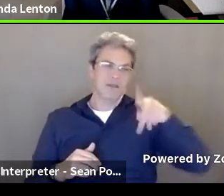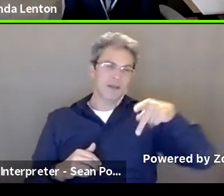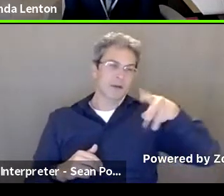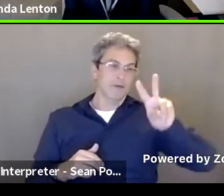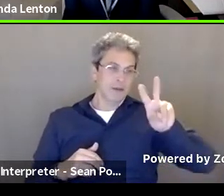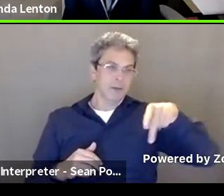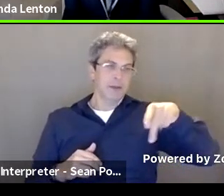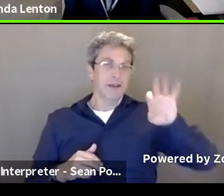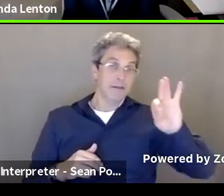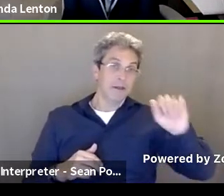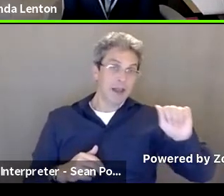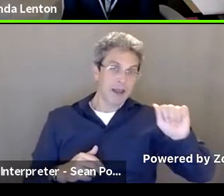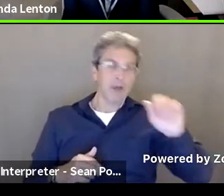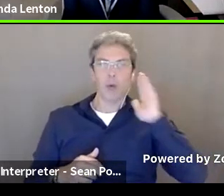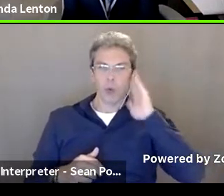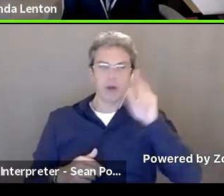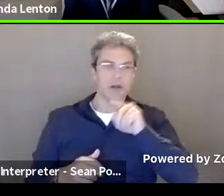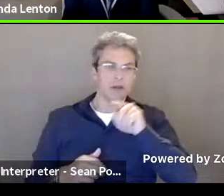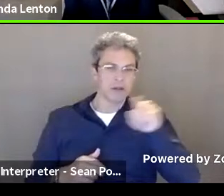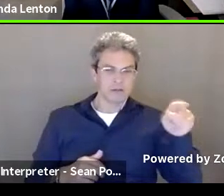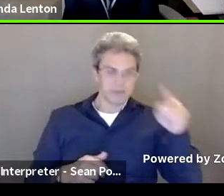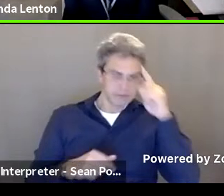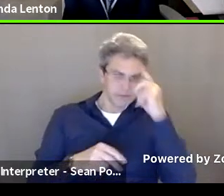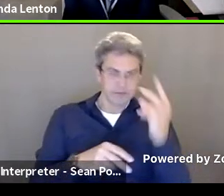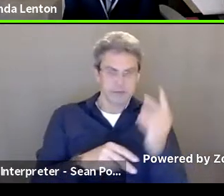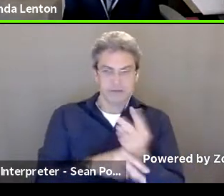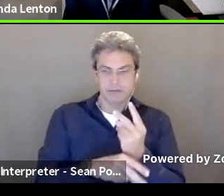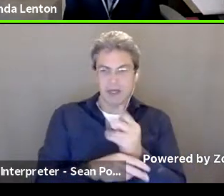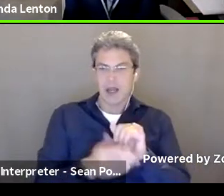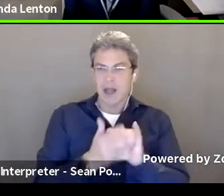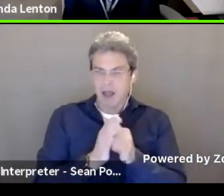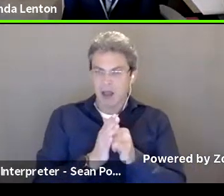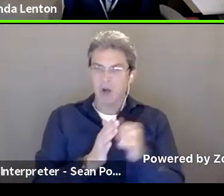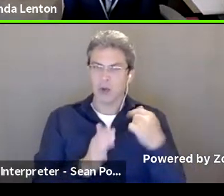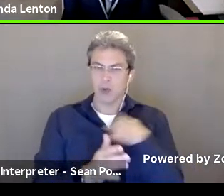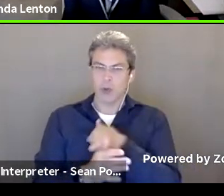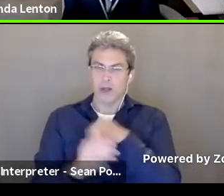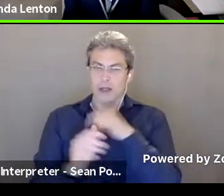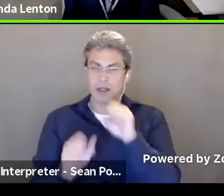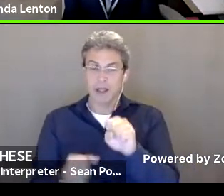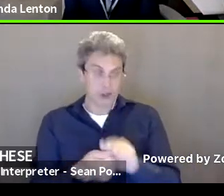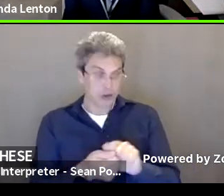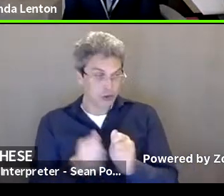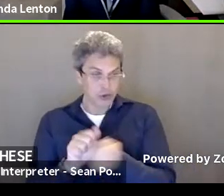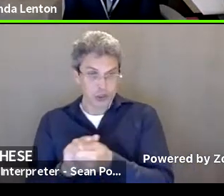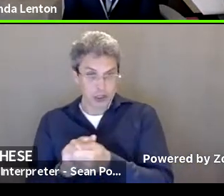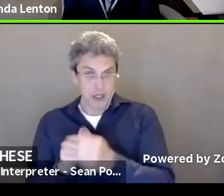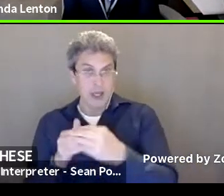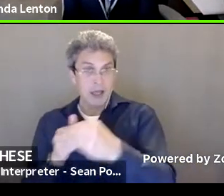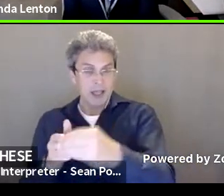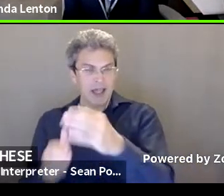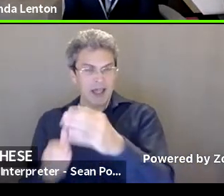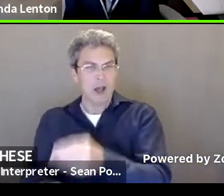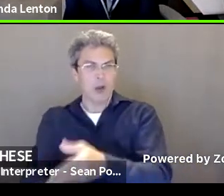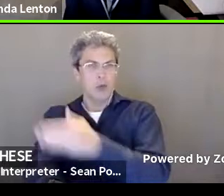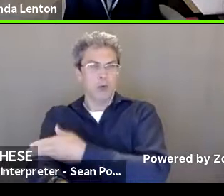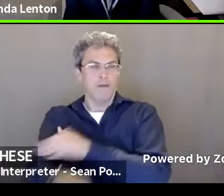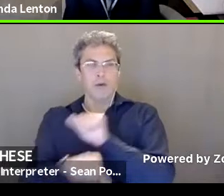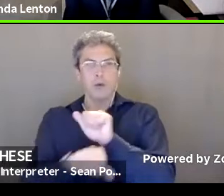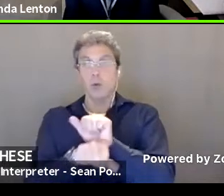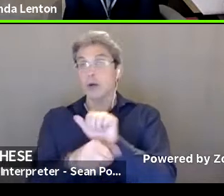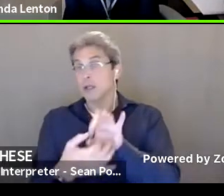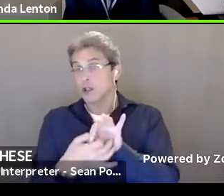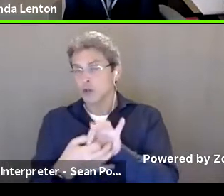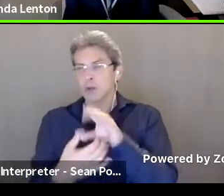conversations and with our unions to see if there are ways in which we can actually improve the work engagement and the work experience of all of our